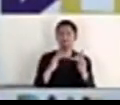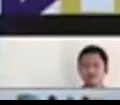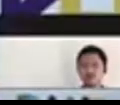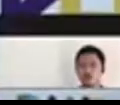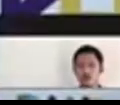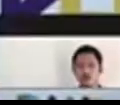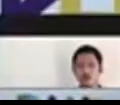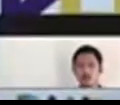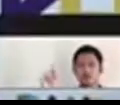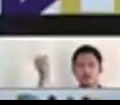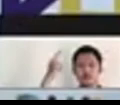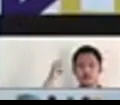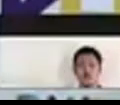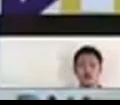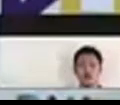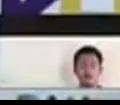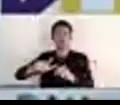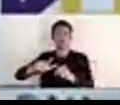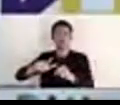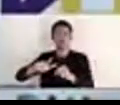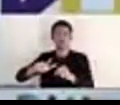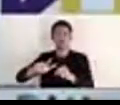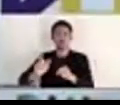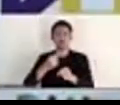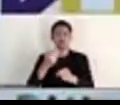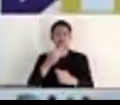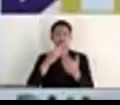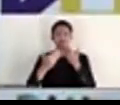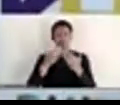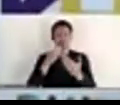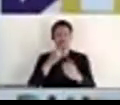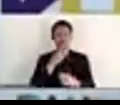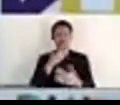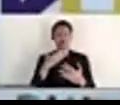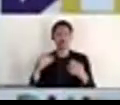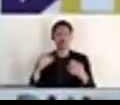like comment share with Facebook share